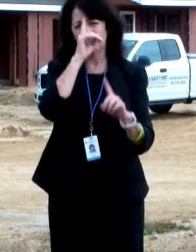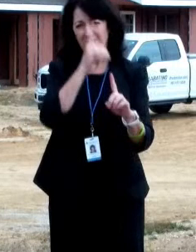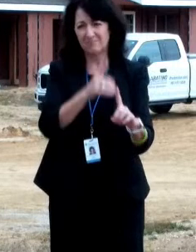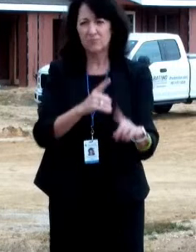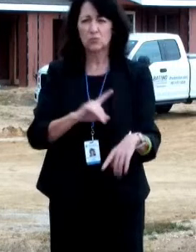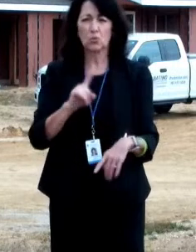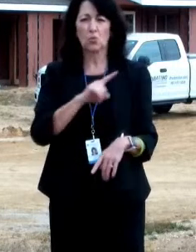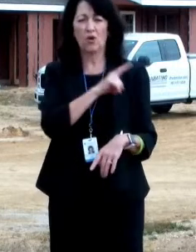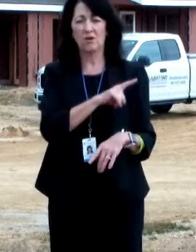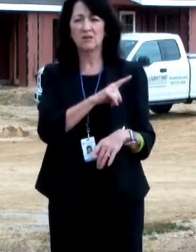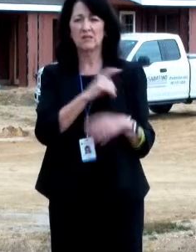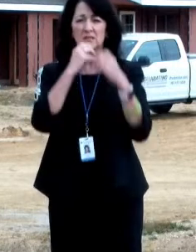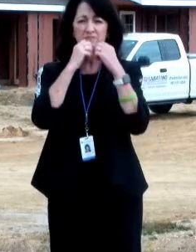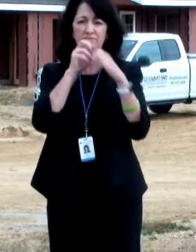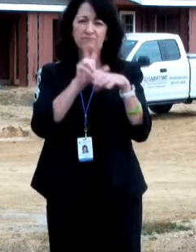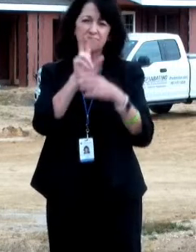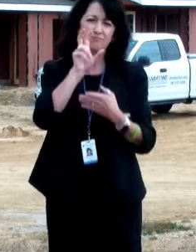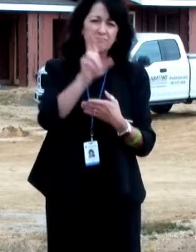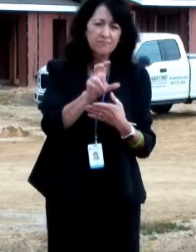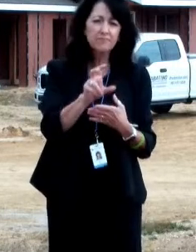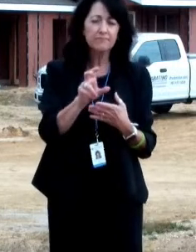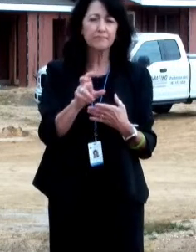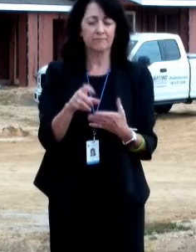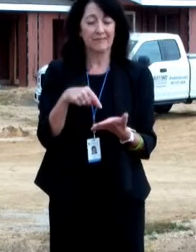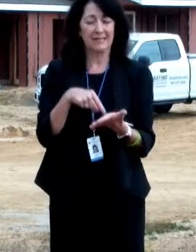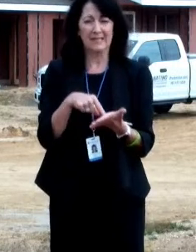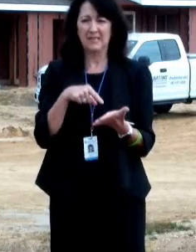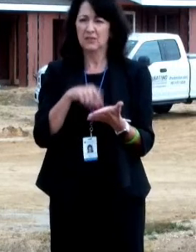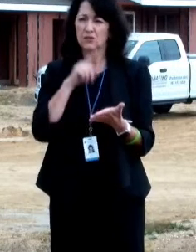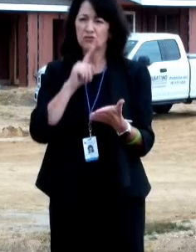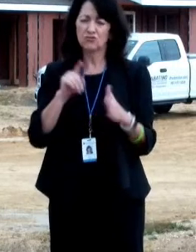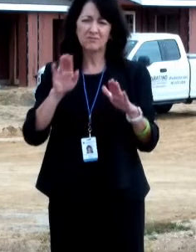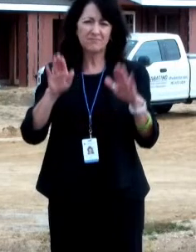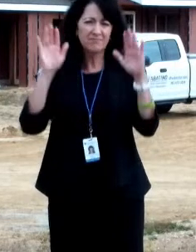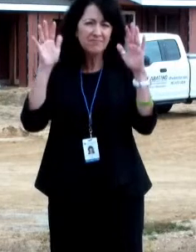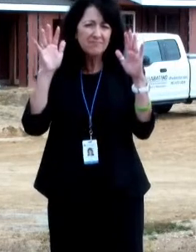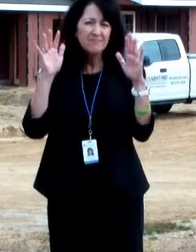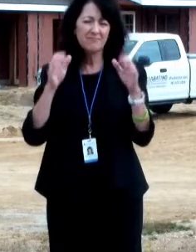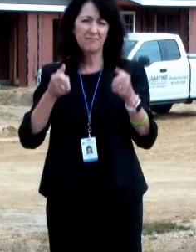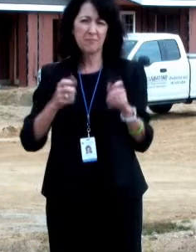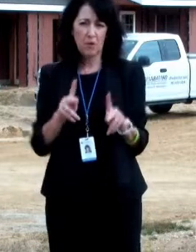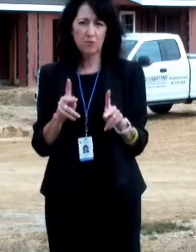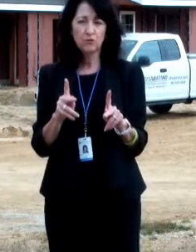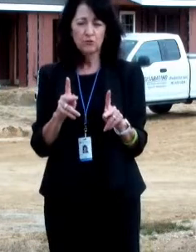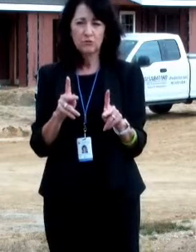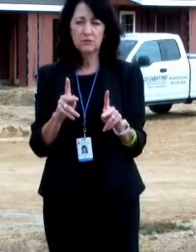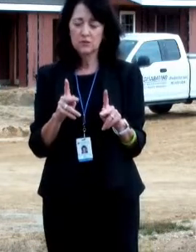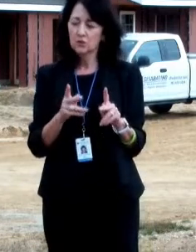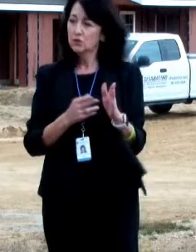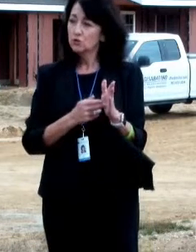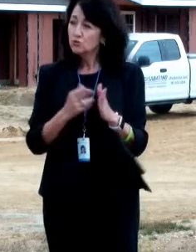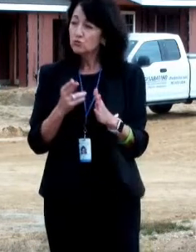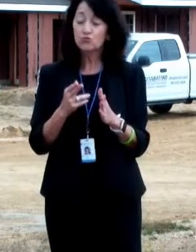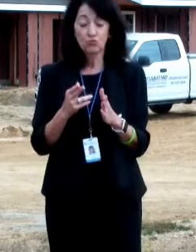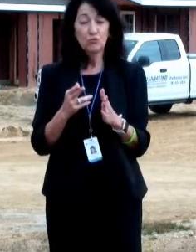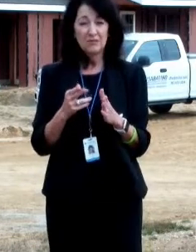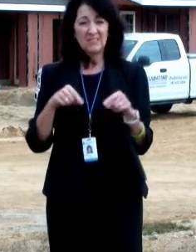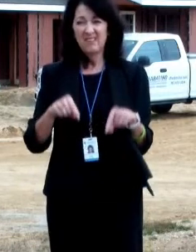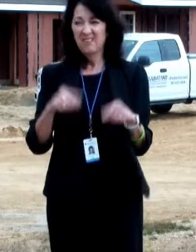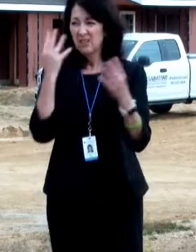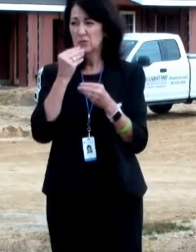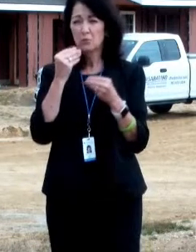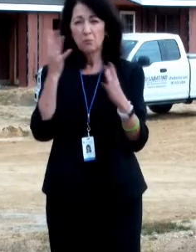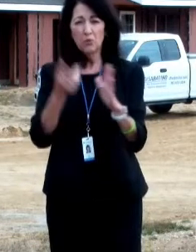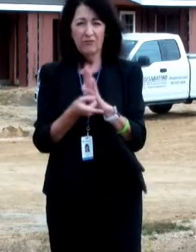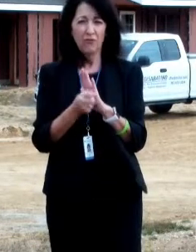been fighting hard to get funding here, this is a grand opportunity, and it's truly a beautiful moment in time to be able to share this with